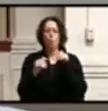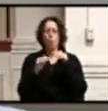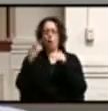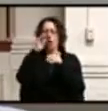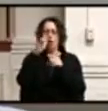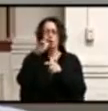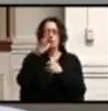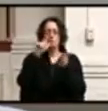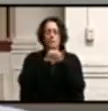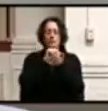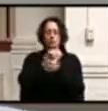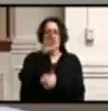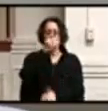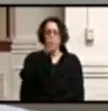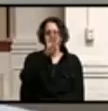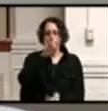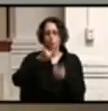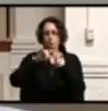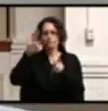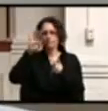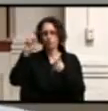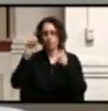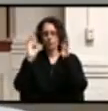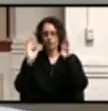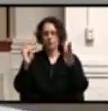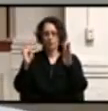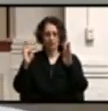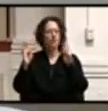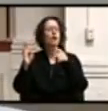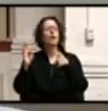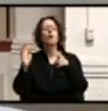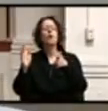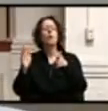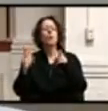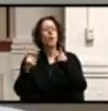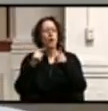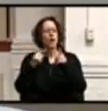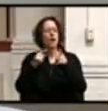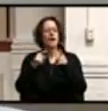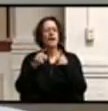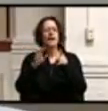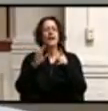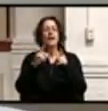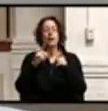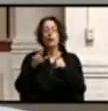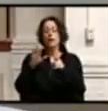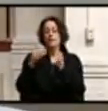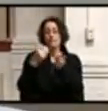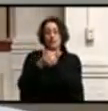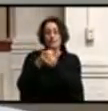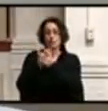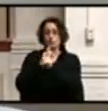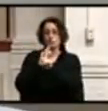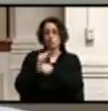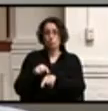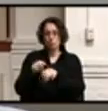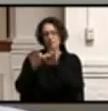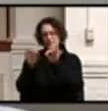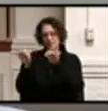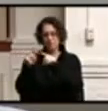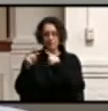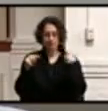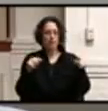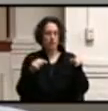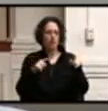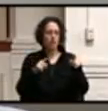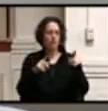40, there's a whole lot of information on these pages that make up the notes to the financial statements. And they include a whole bunch